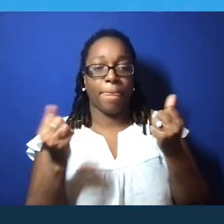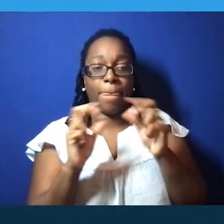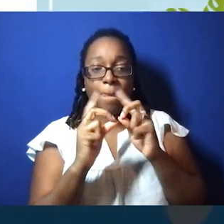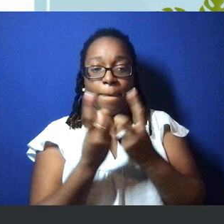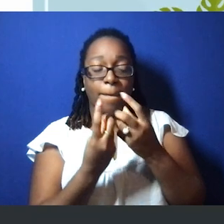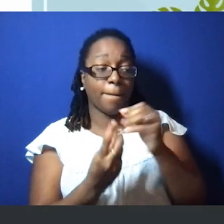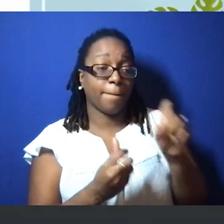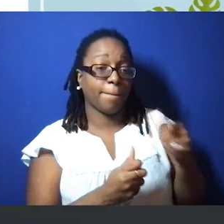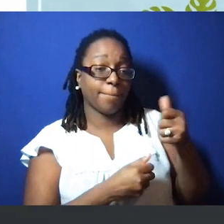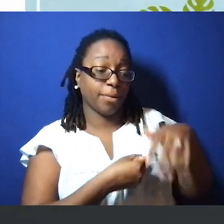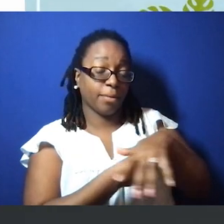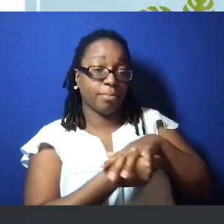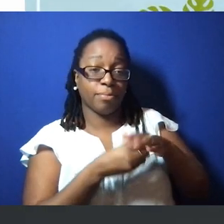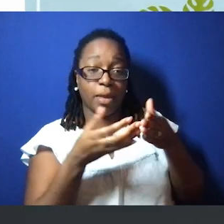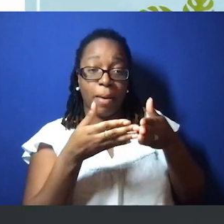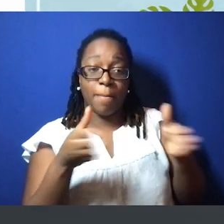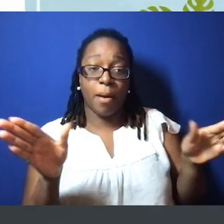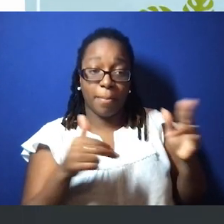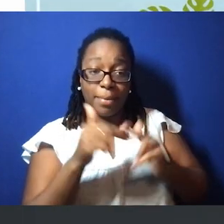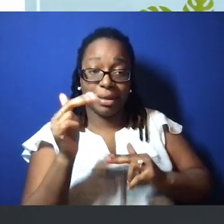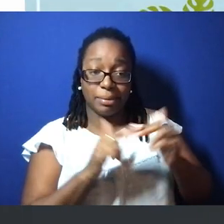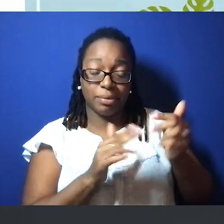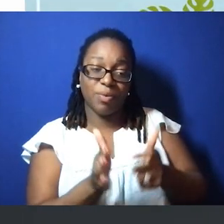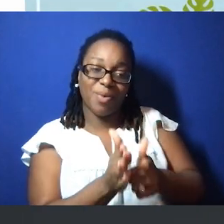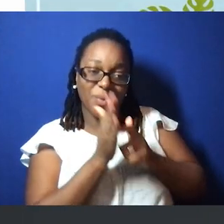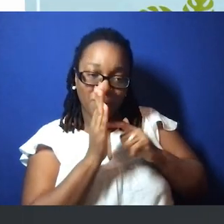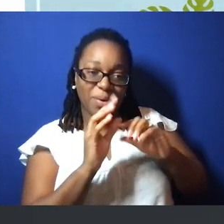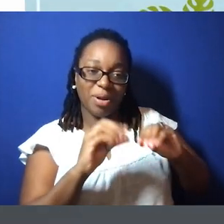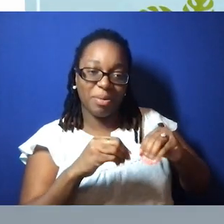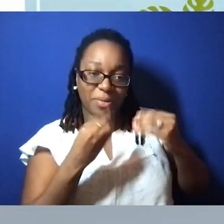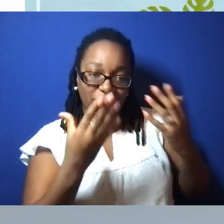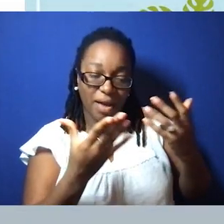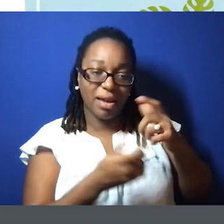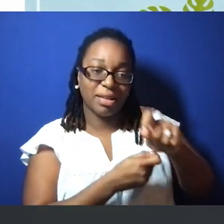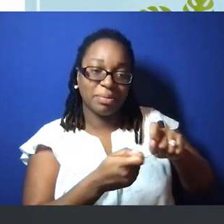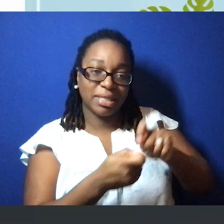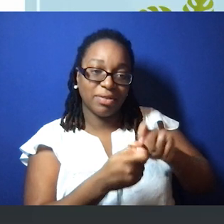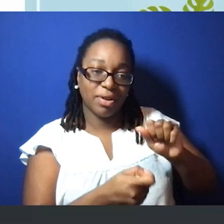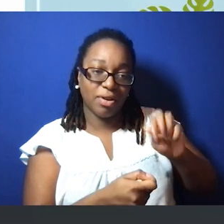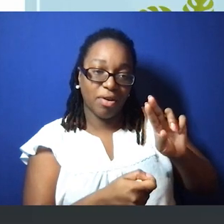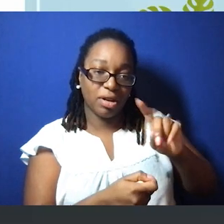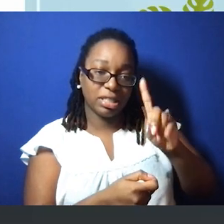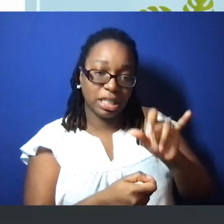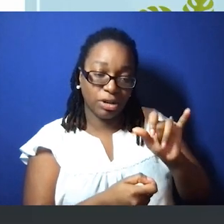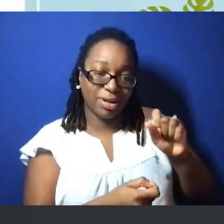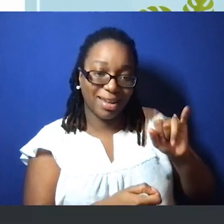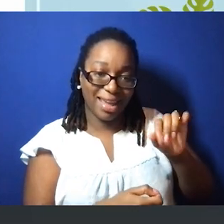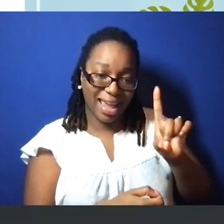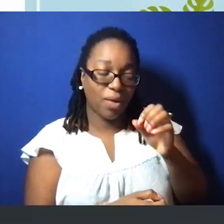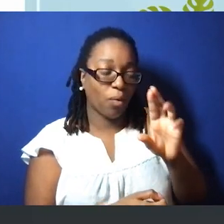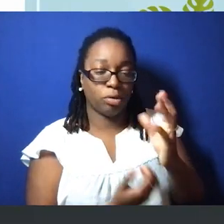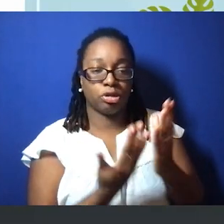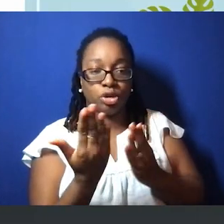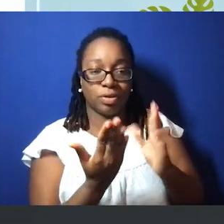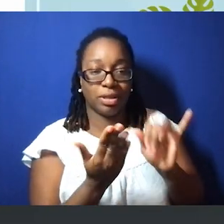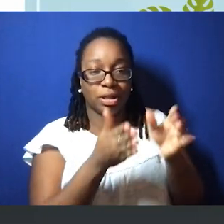Health departments and other public entities are required to provide the specific type of auxiliary